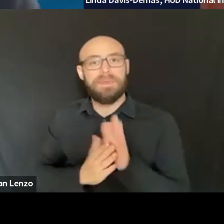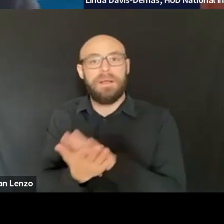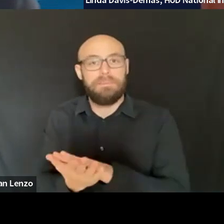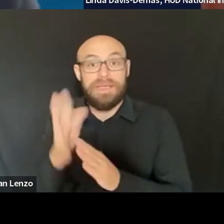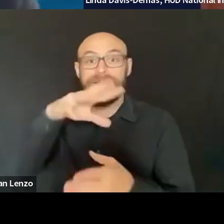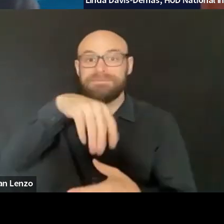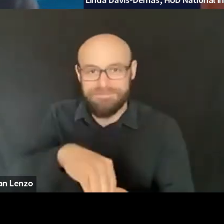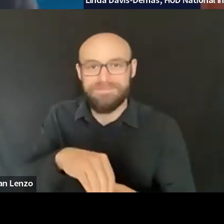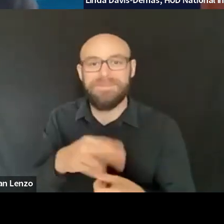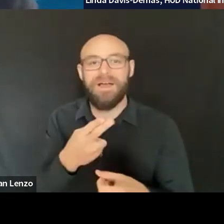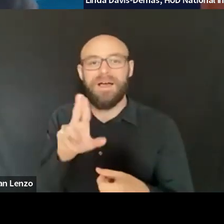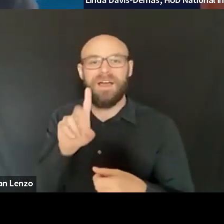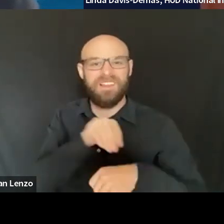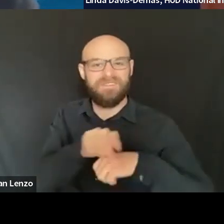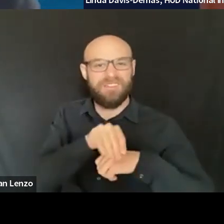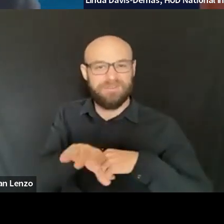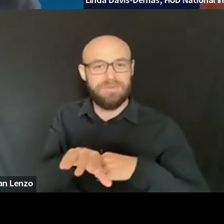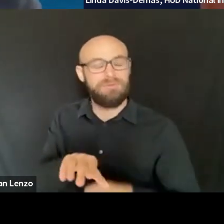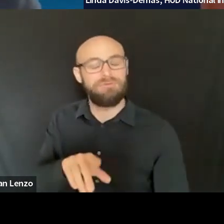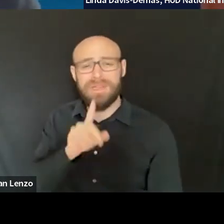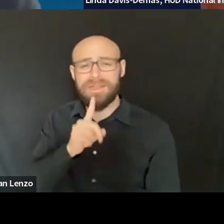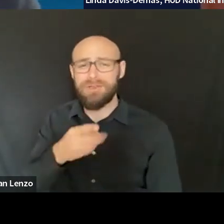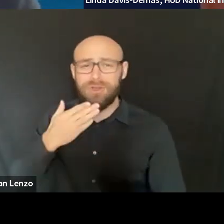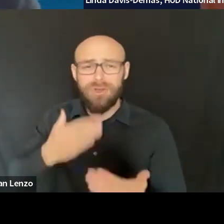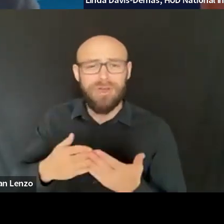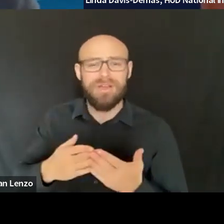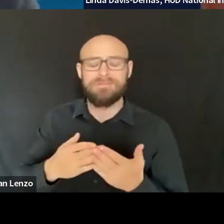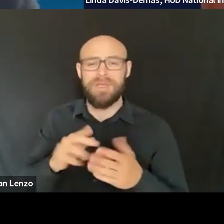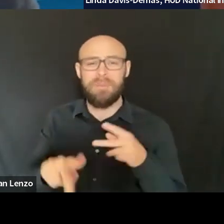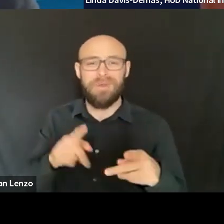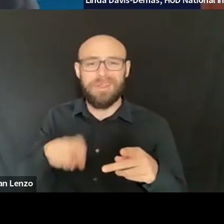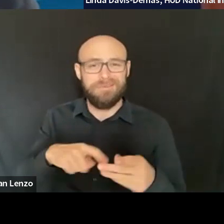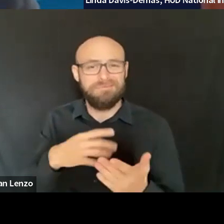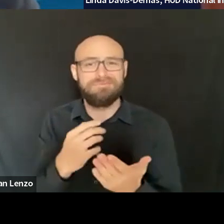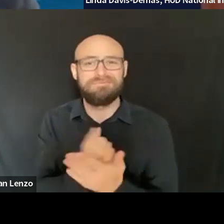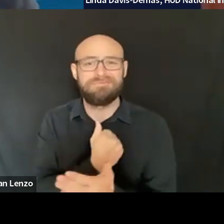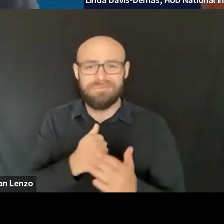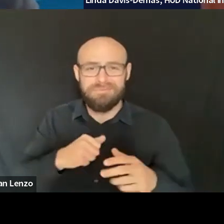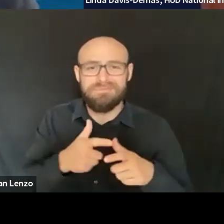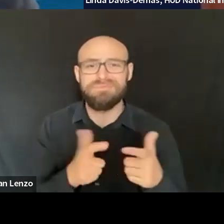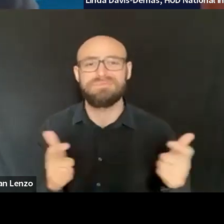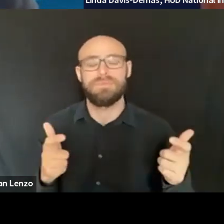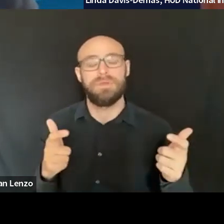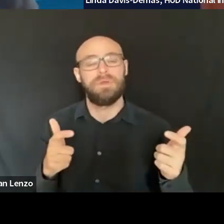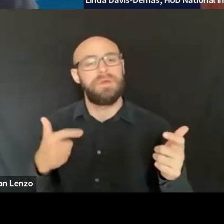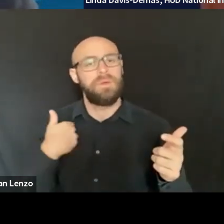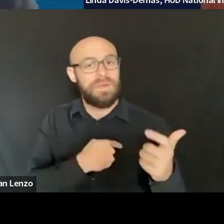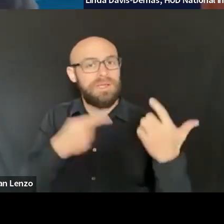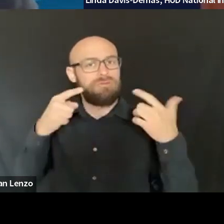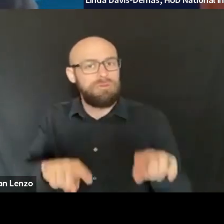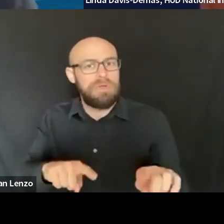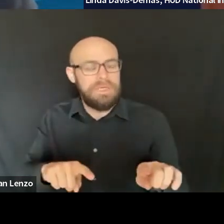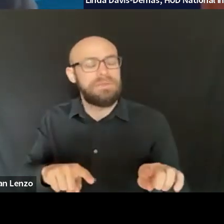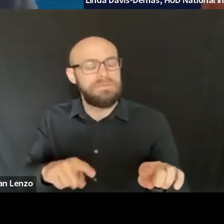now. These are marvelous gems that we need to build upon, but we completely agree. We need to continue